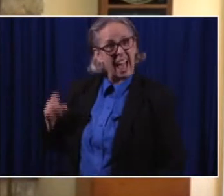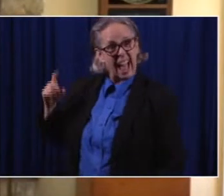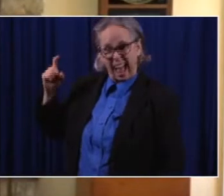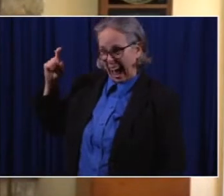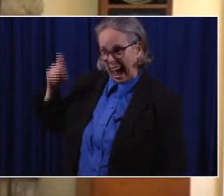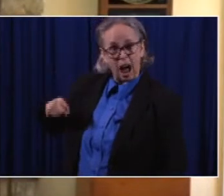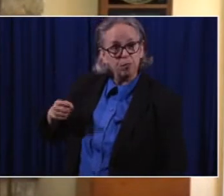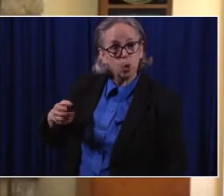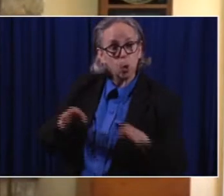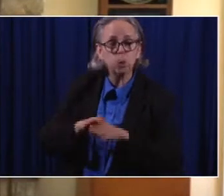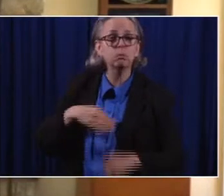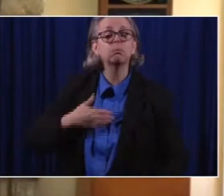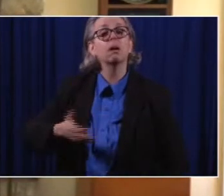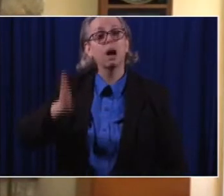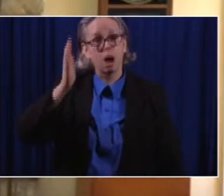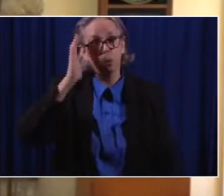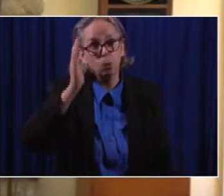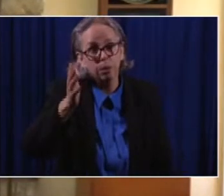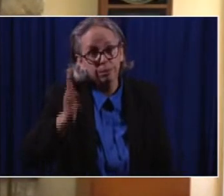going.